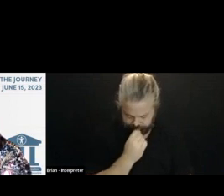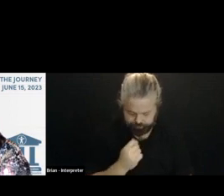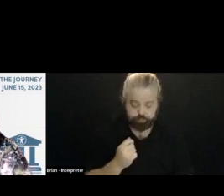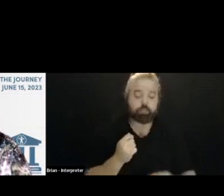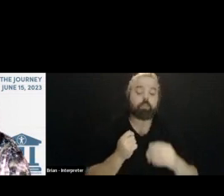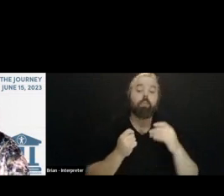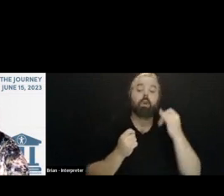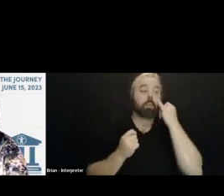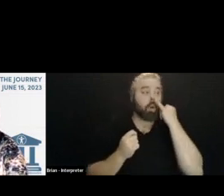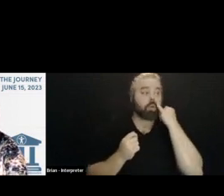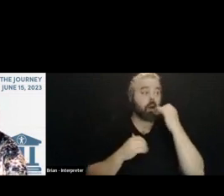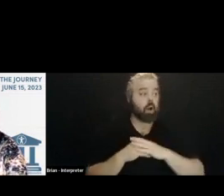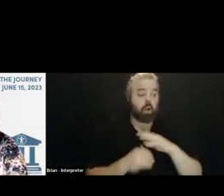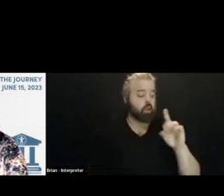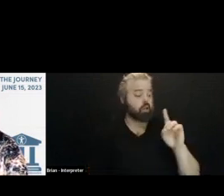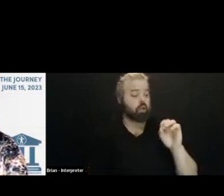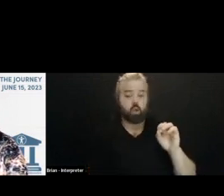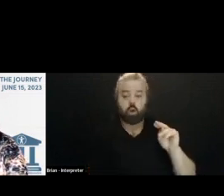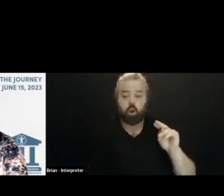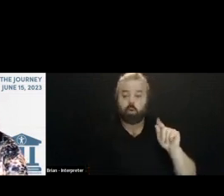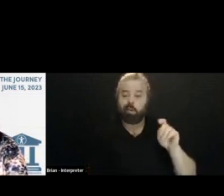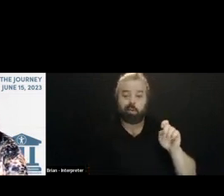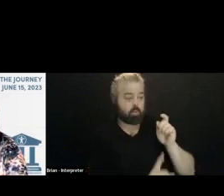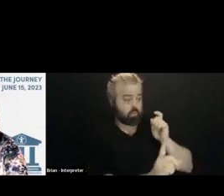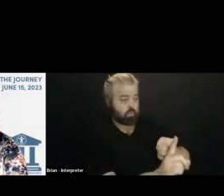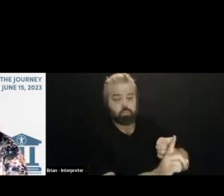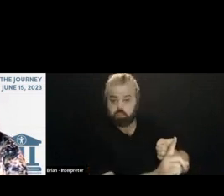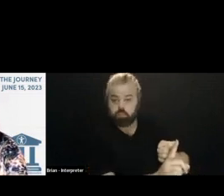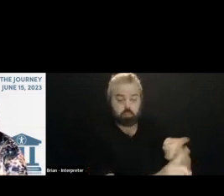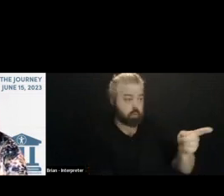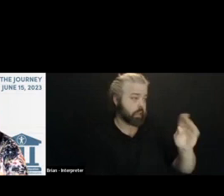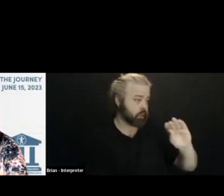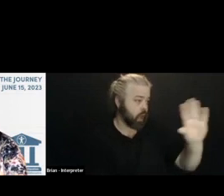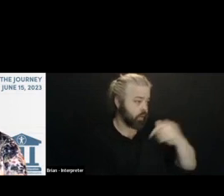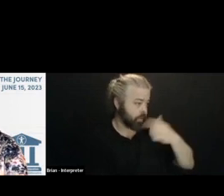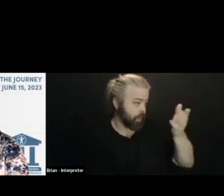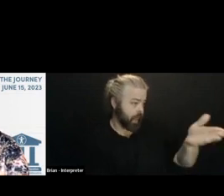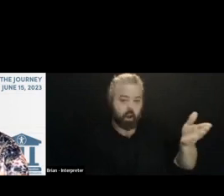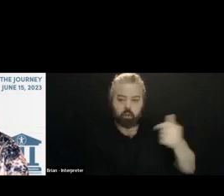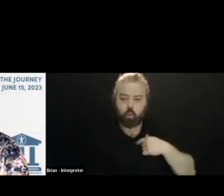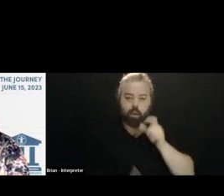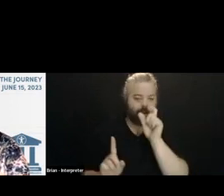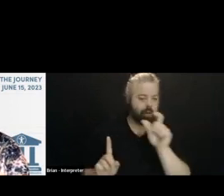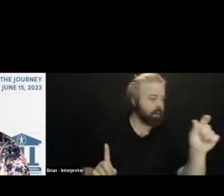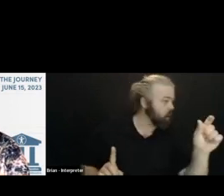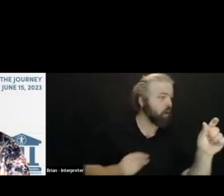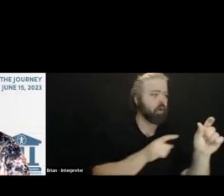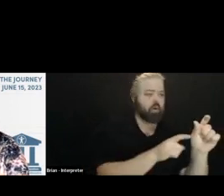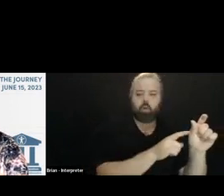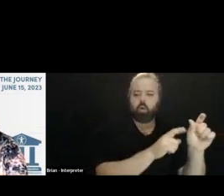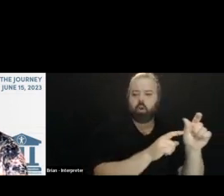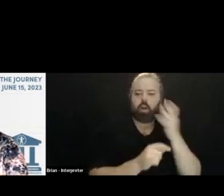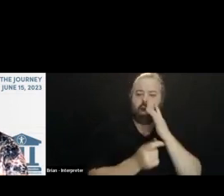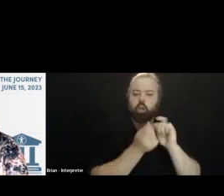donate button, again, it's still obvious that I'm there because it changes color a little bit and the underline comes up.